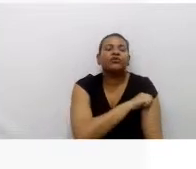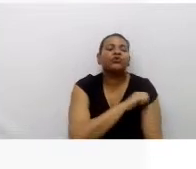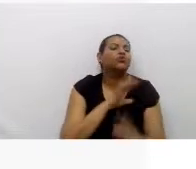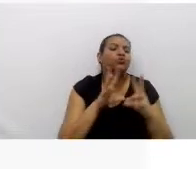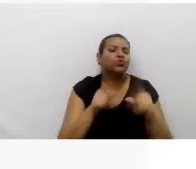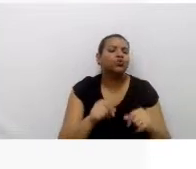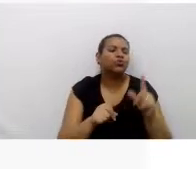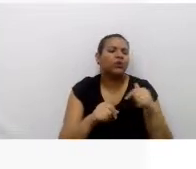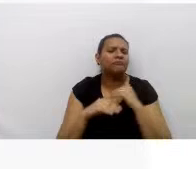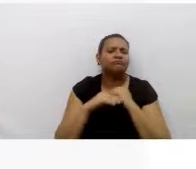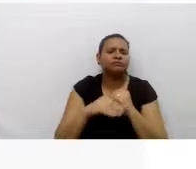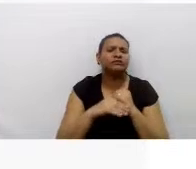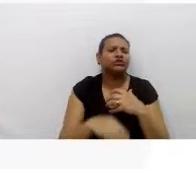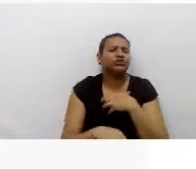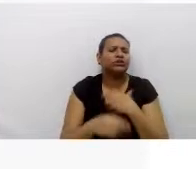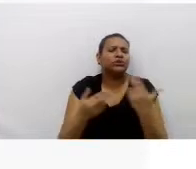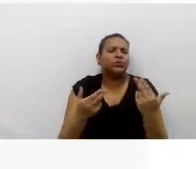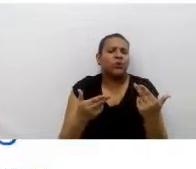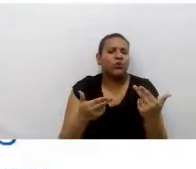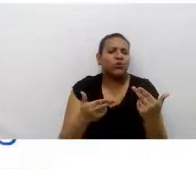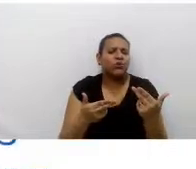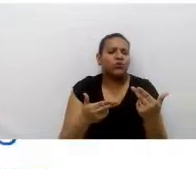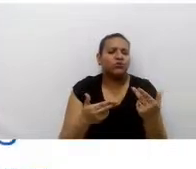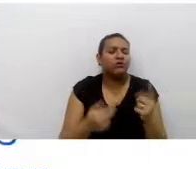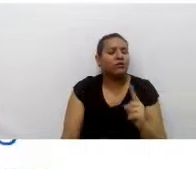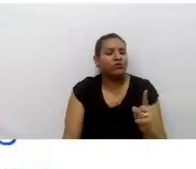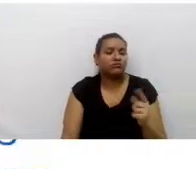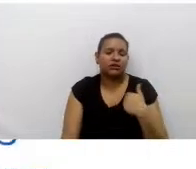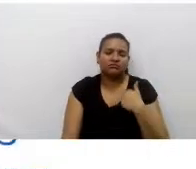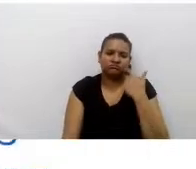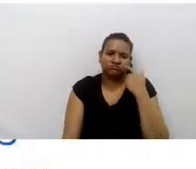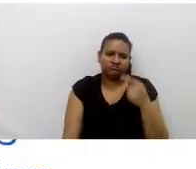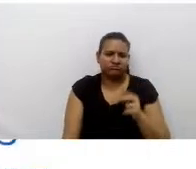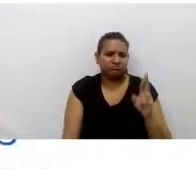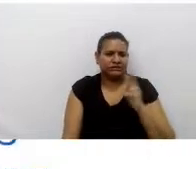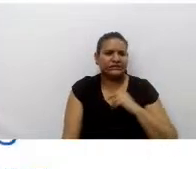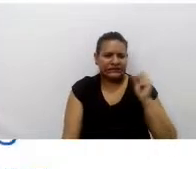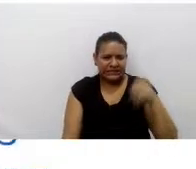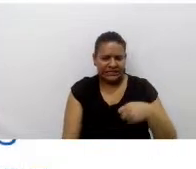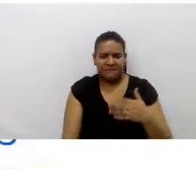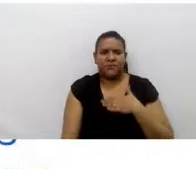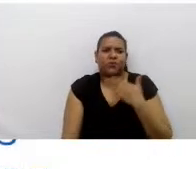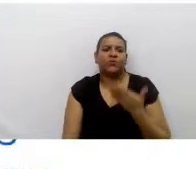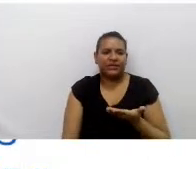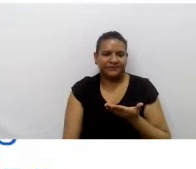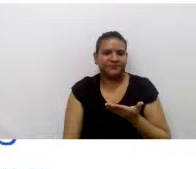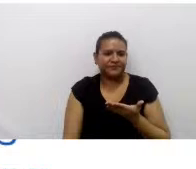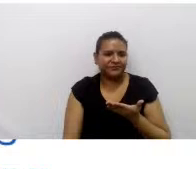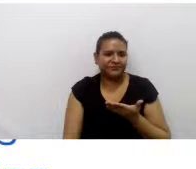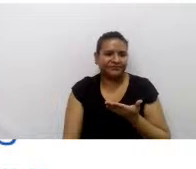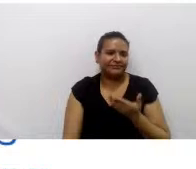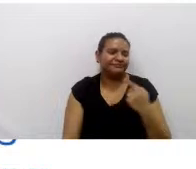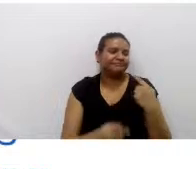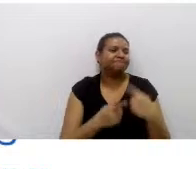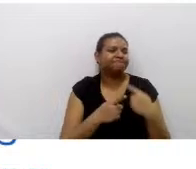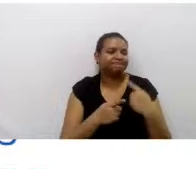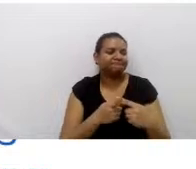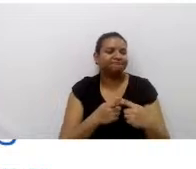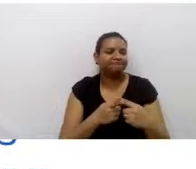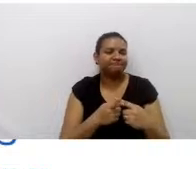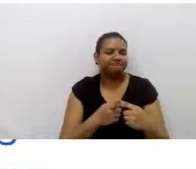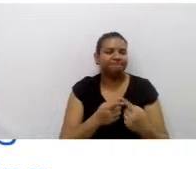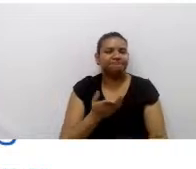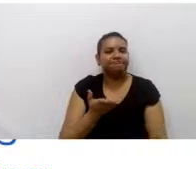be surprised if you say yes to that. So how does this reflection on the